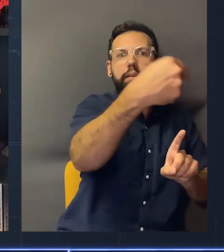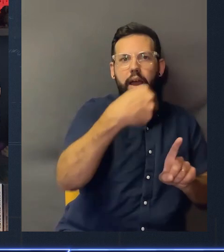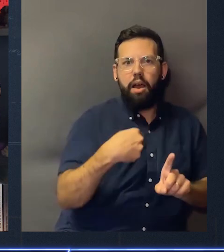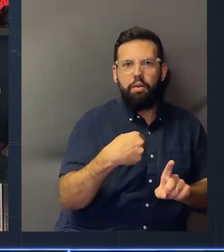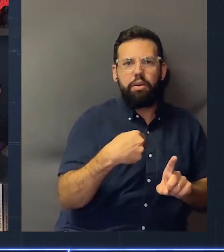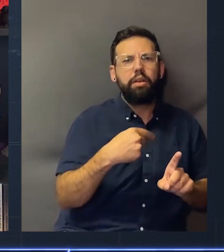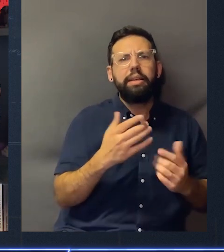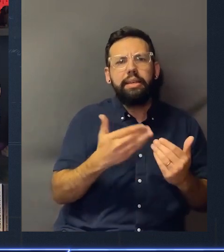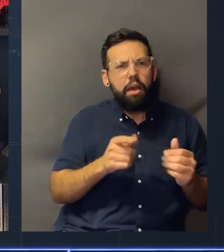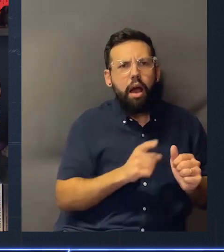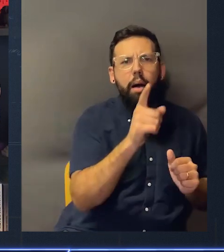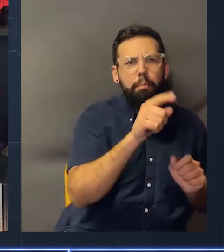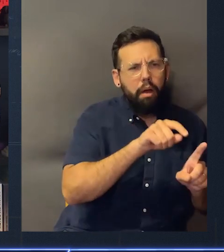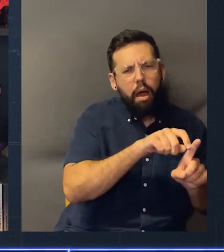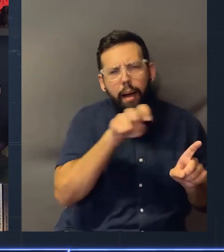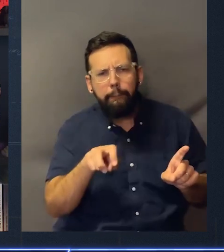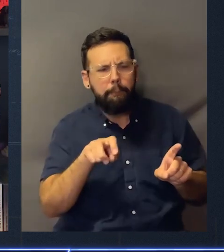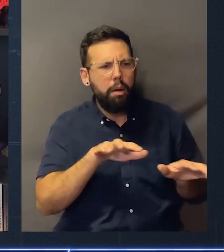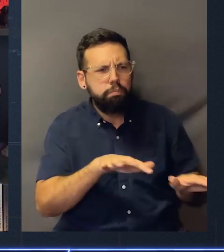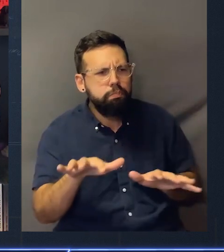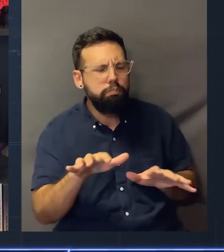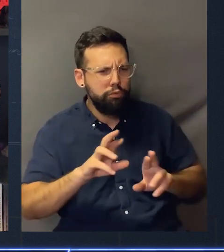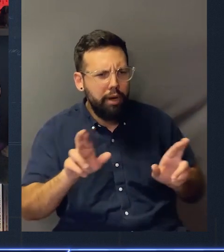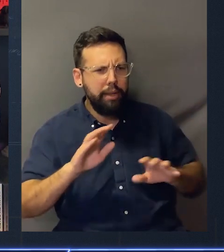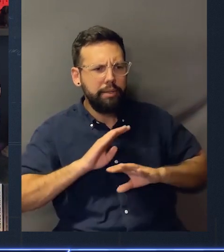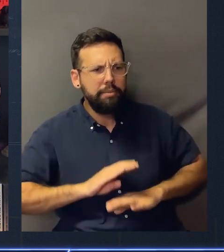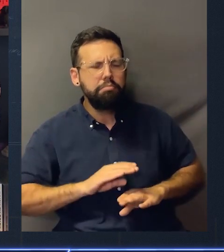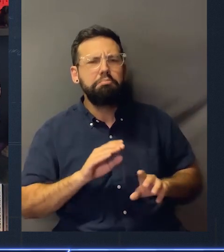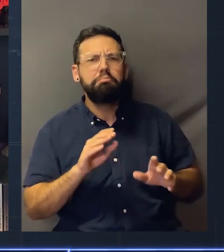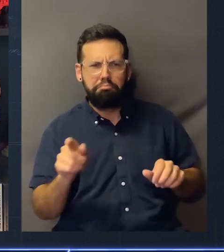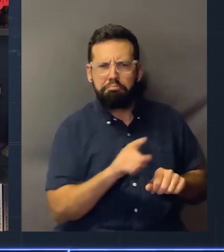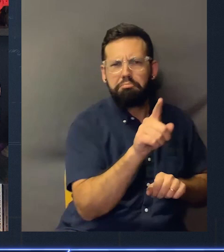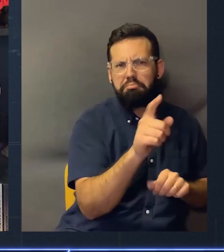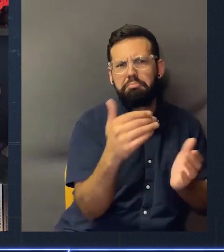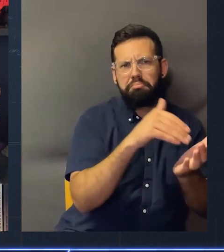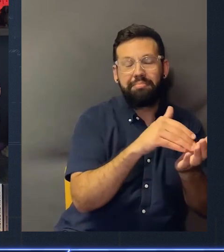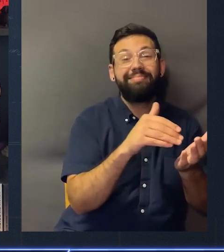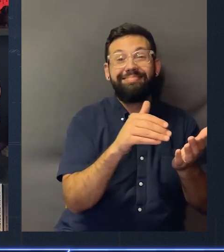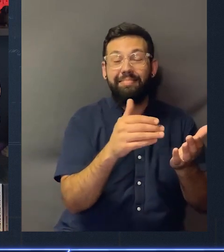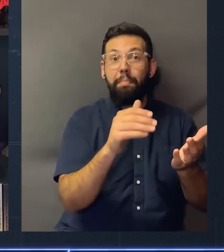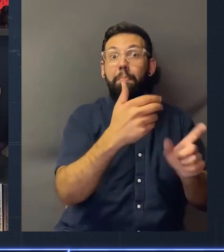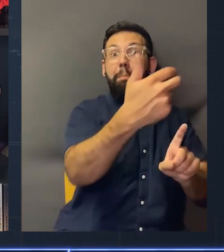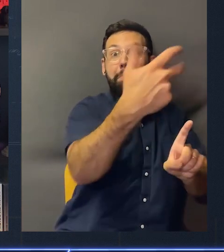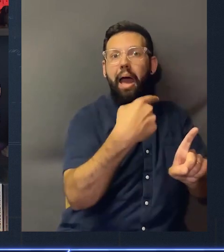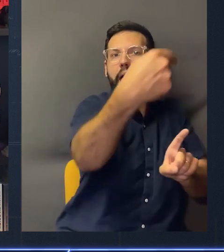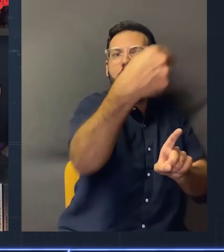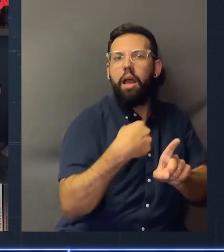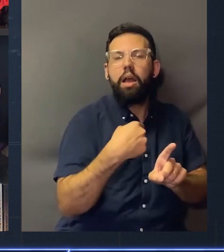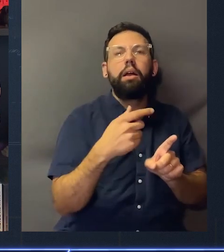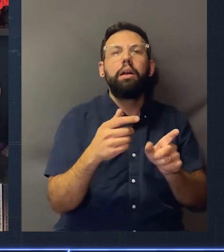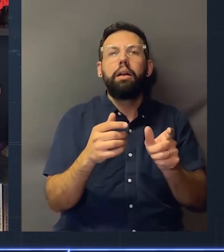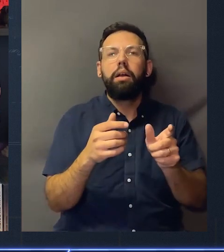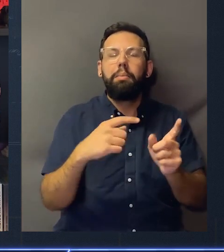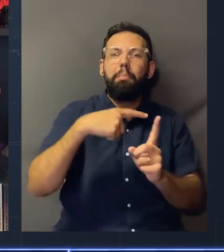any point you want as you're climbing and just kind of lock yourself into position. When you're coming down, you've got this gravity assist.